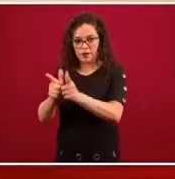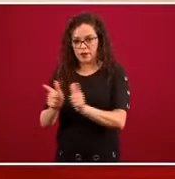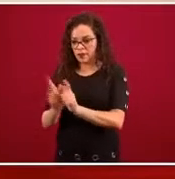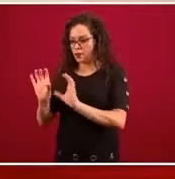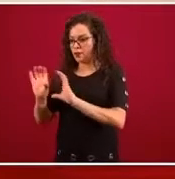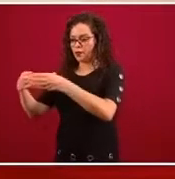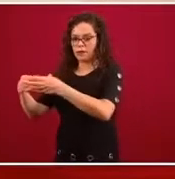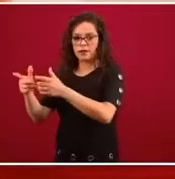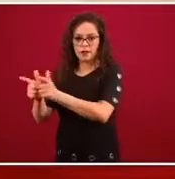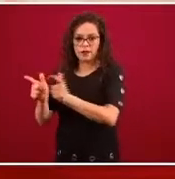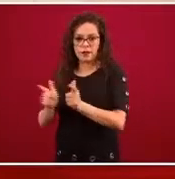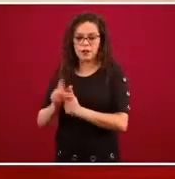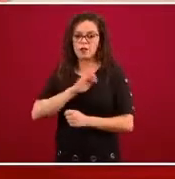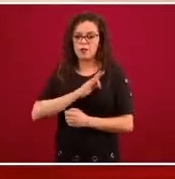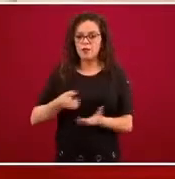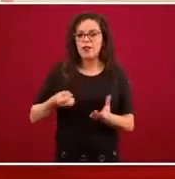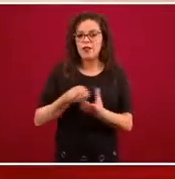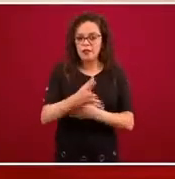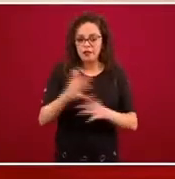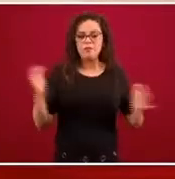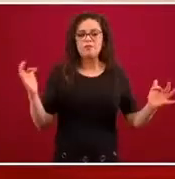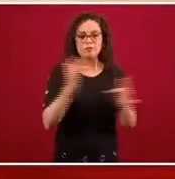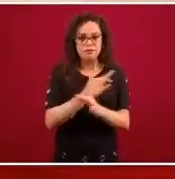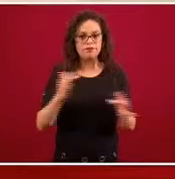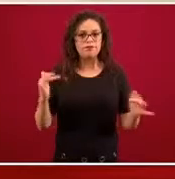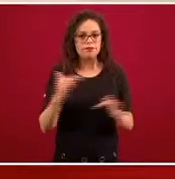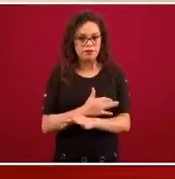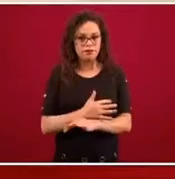segmenting, regionalizing mobility,